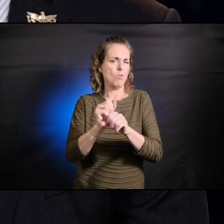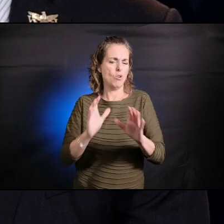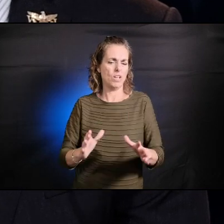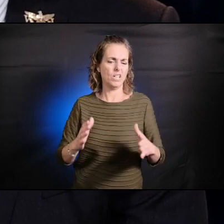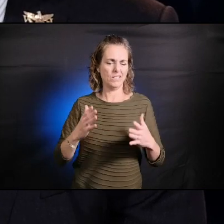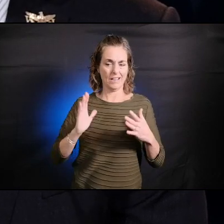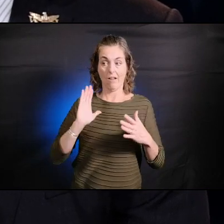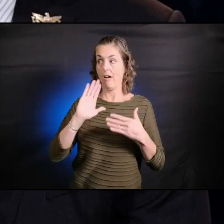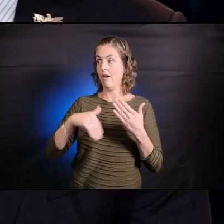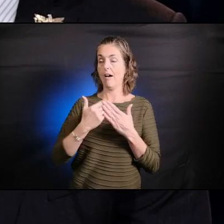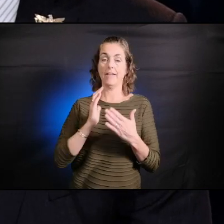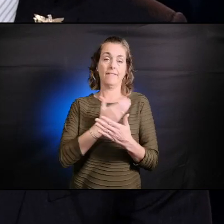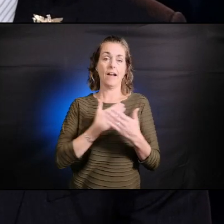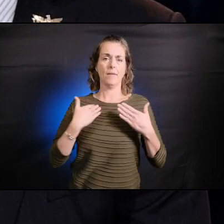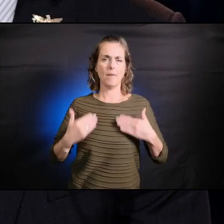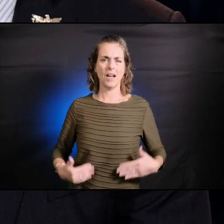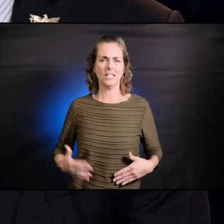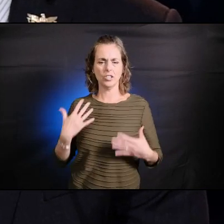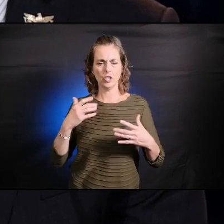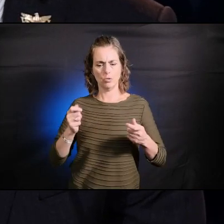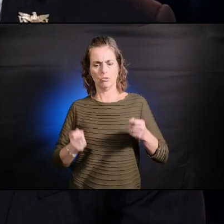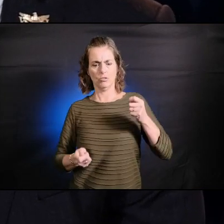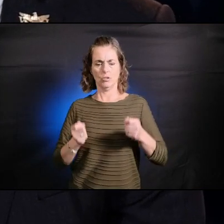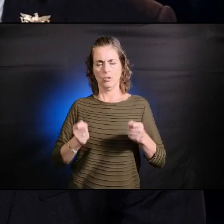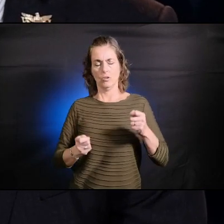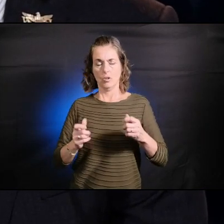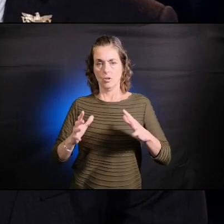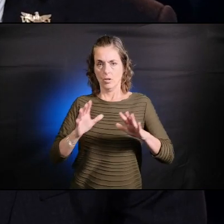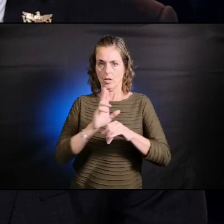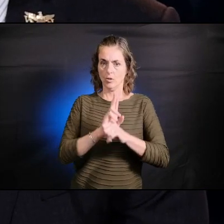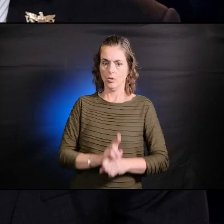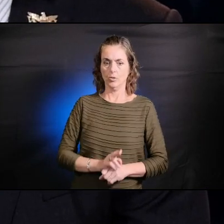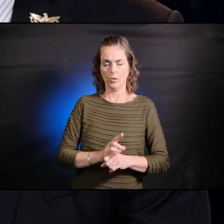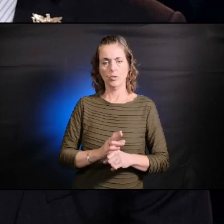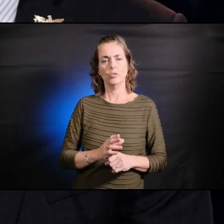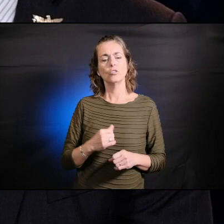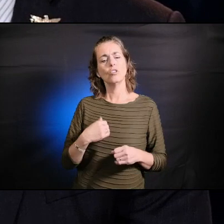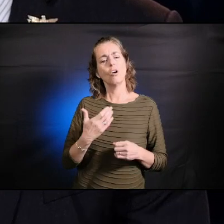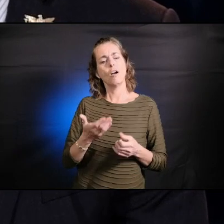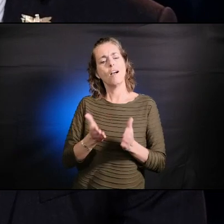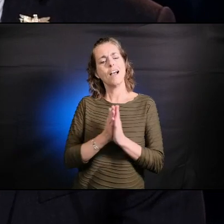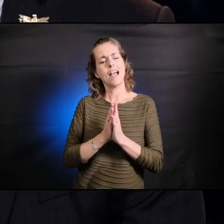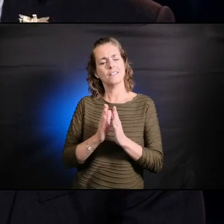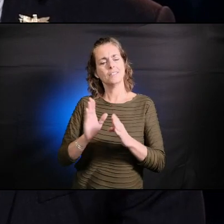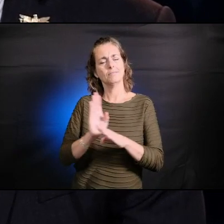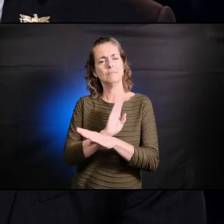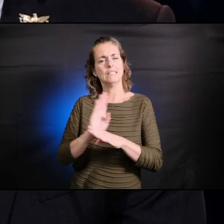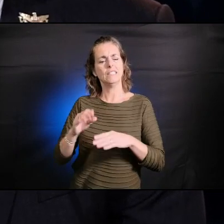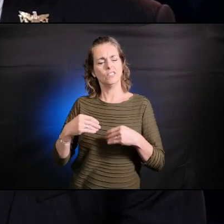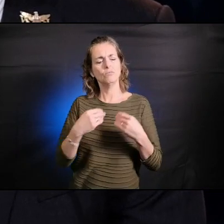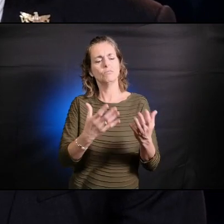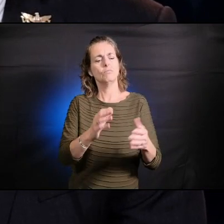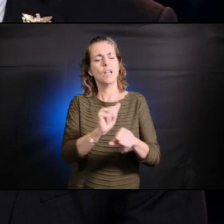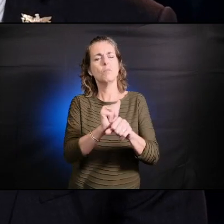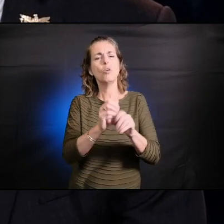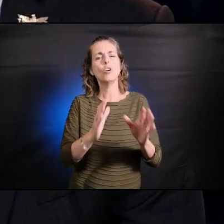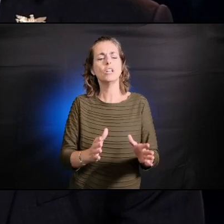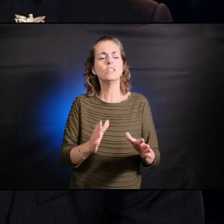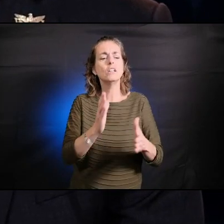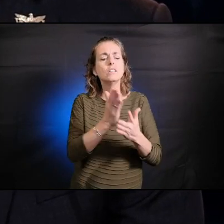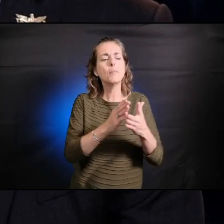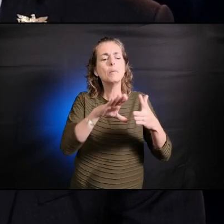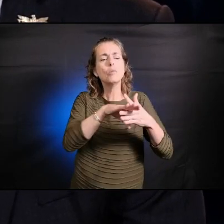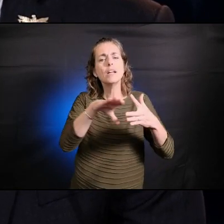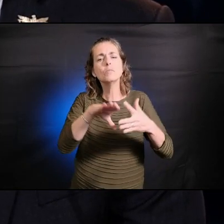system. Rotate the shifts employees a little bit more so that these employees can maintain their safety and get sufficient